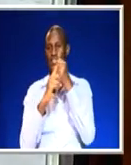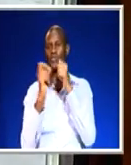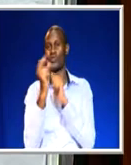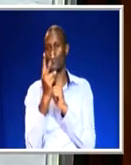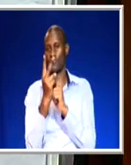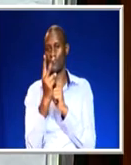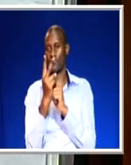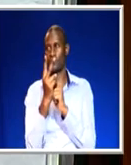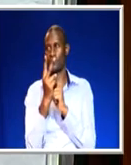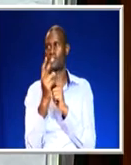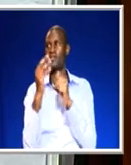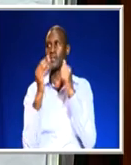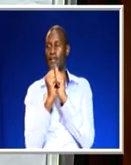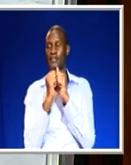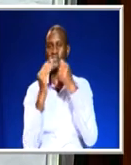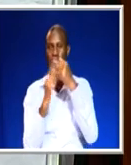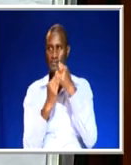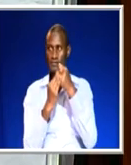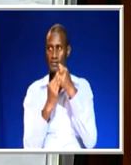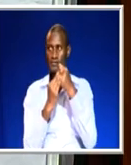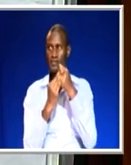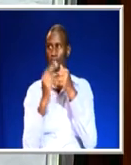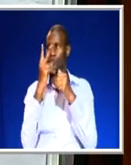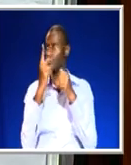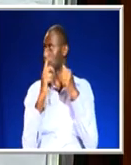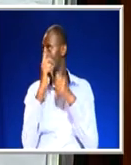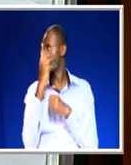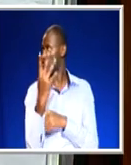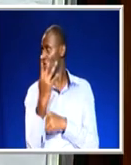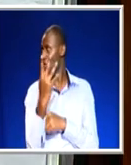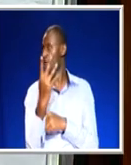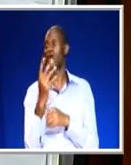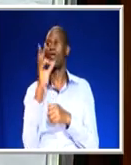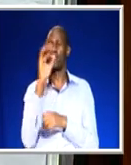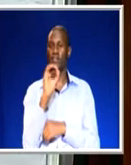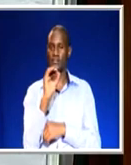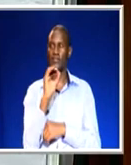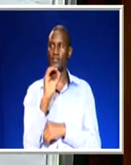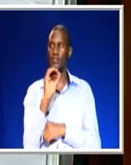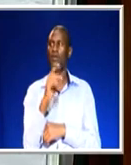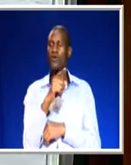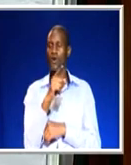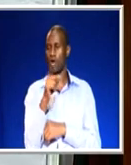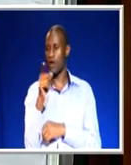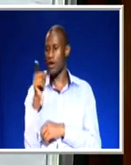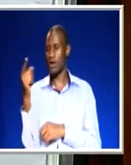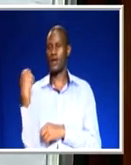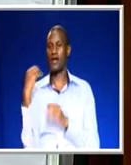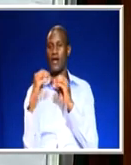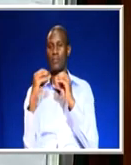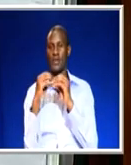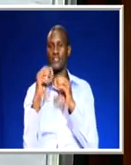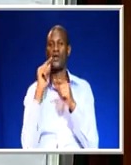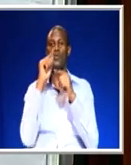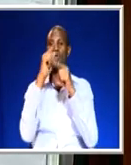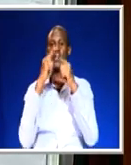12, 18, 24, and 30. All these numbers will